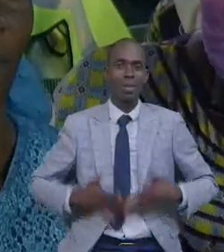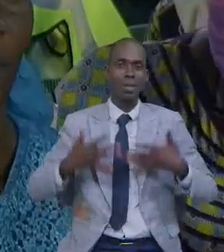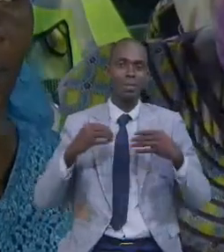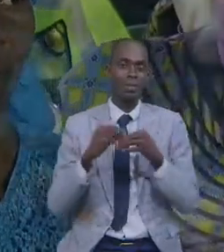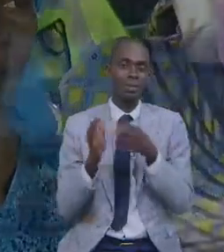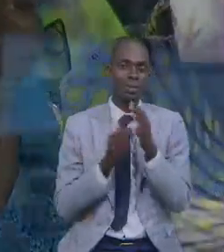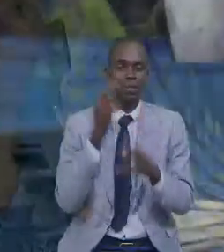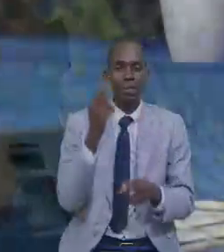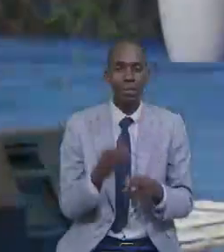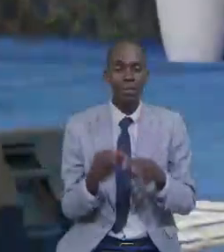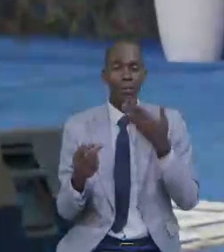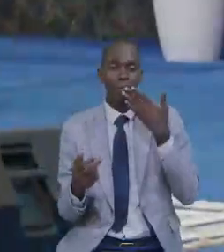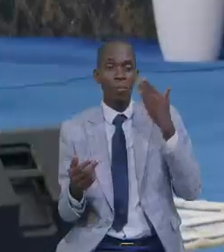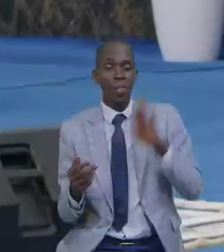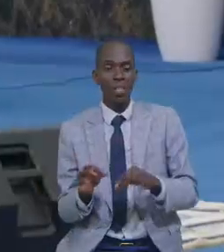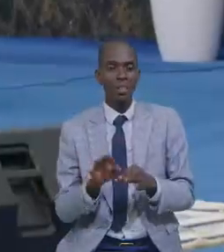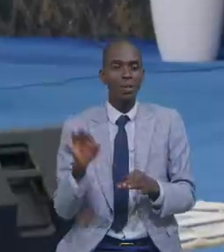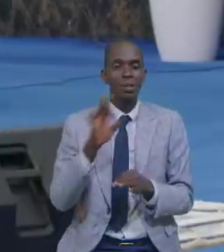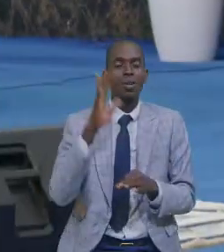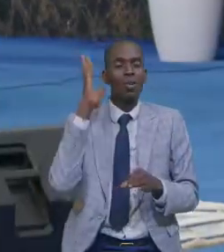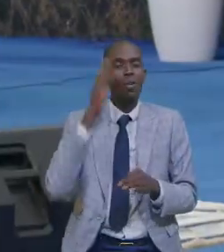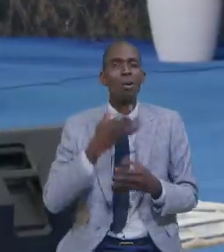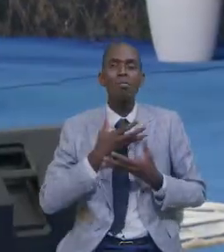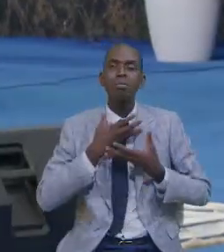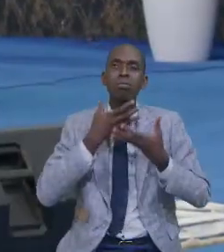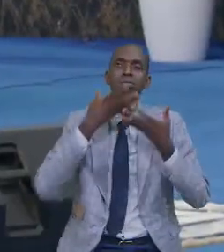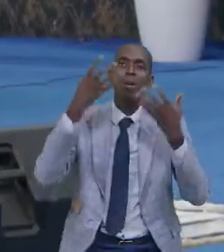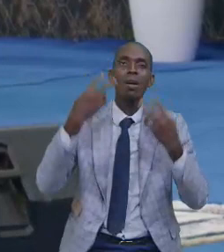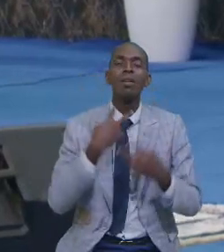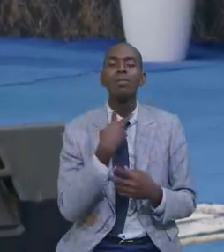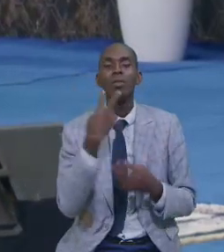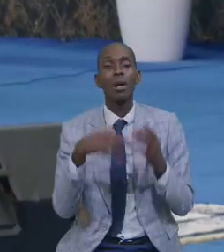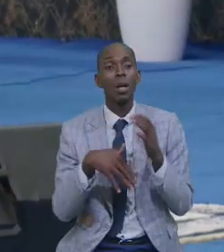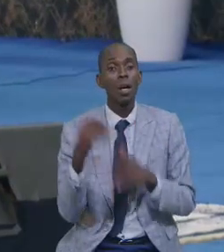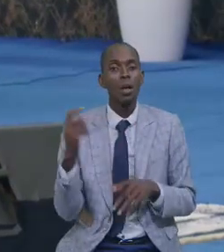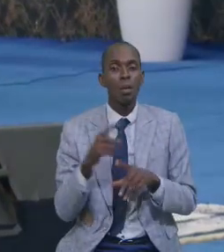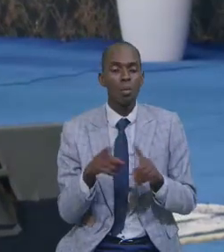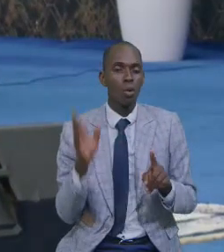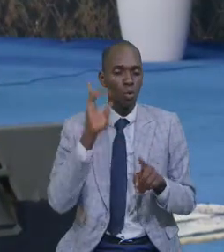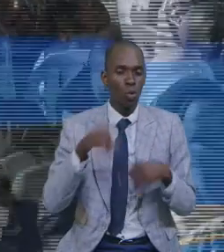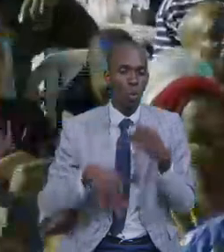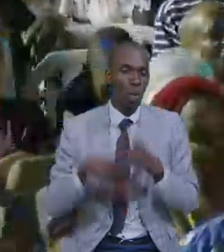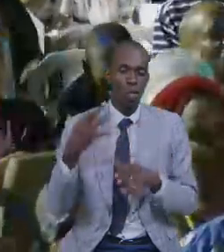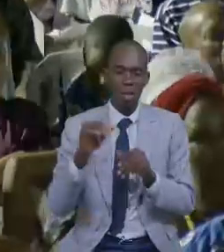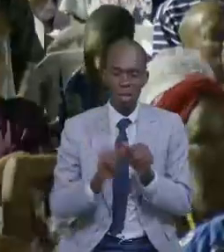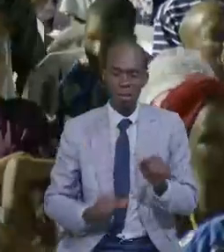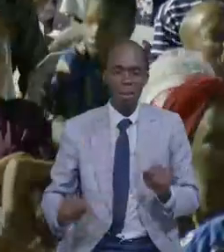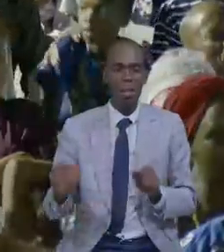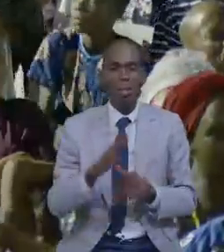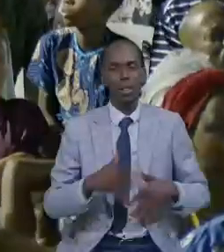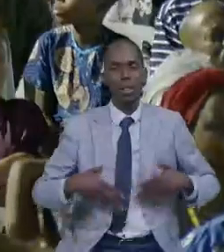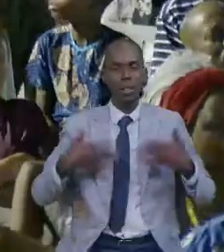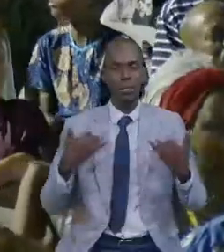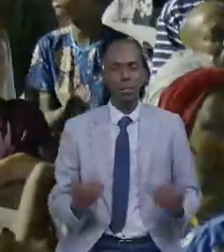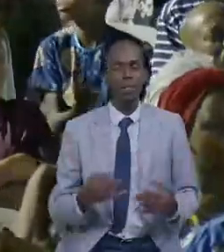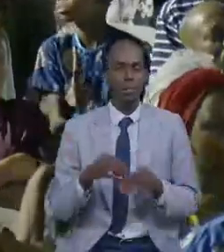will cry aloud and they will go out of every life here today in Jesus' name. And those on